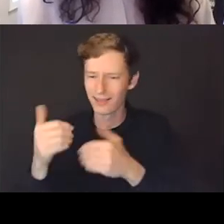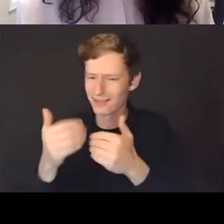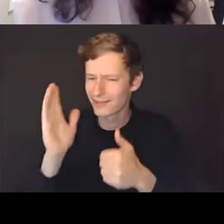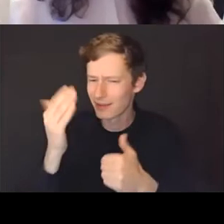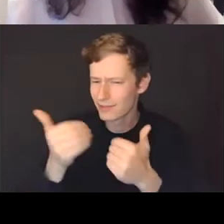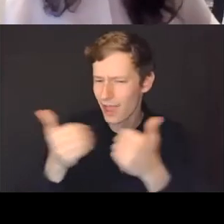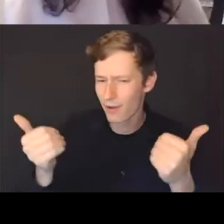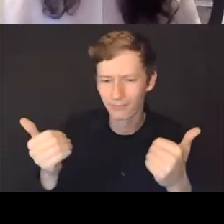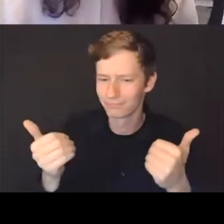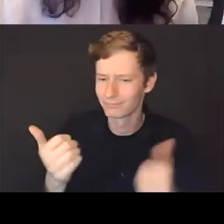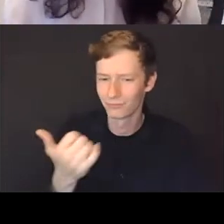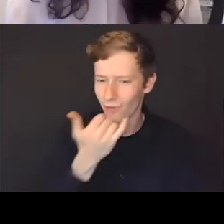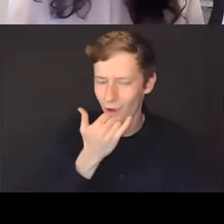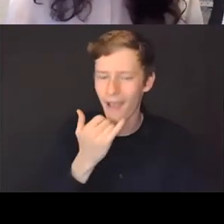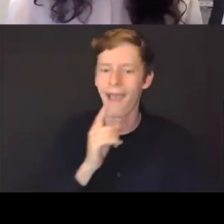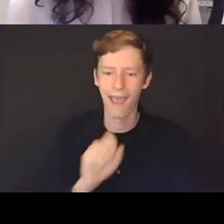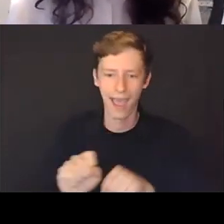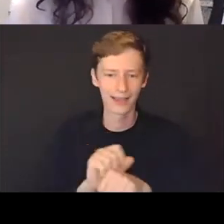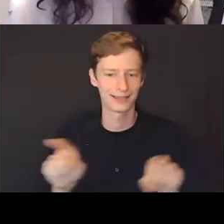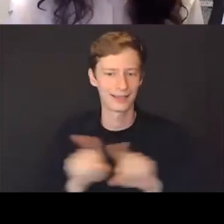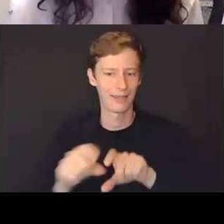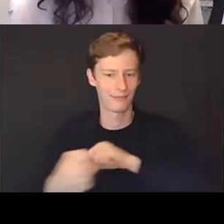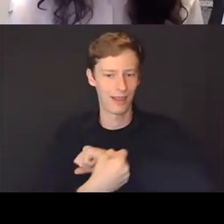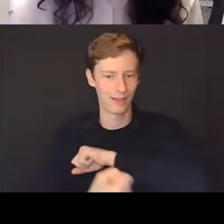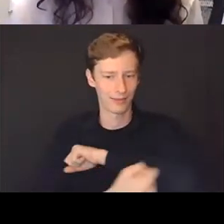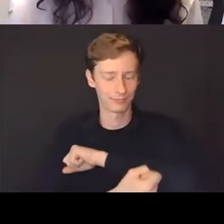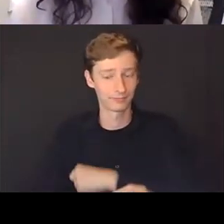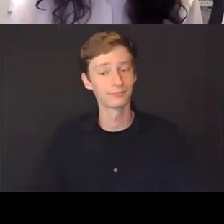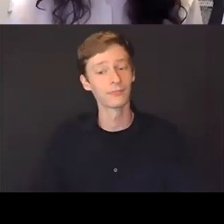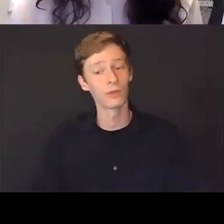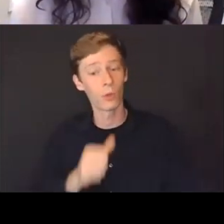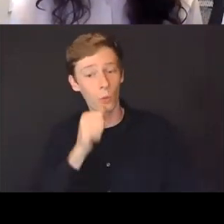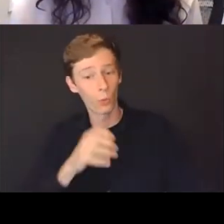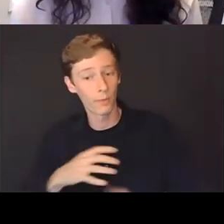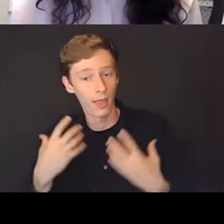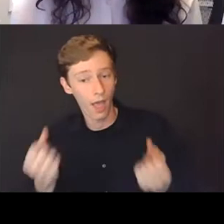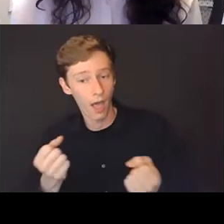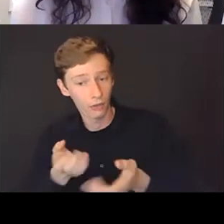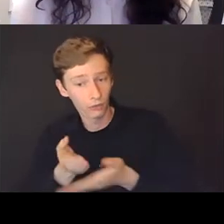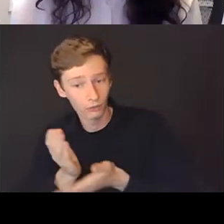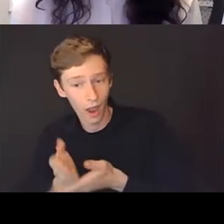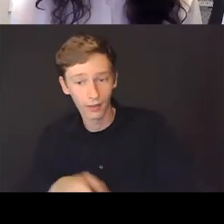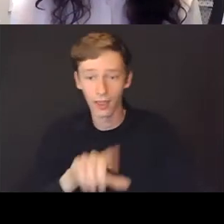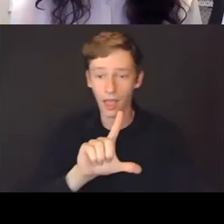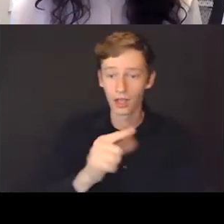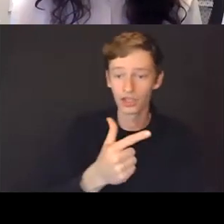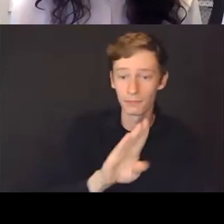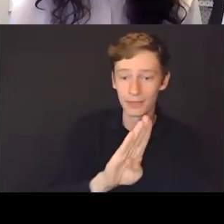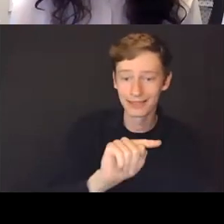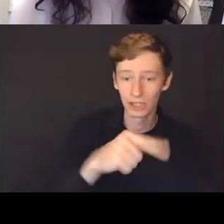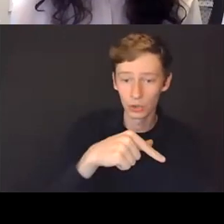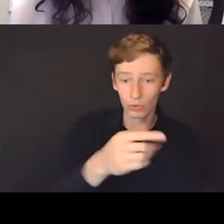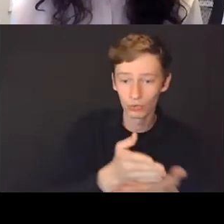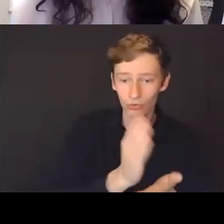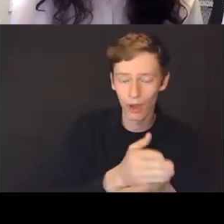foundation. Repro rights are LGBTQ rights. LGBTQ rights are repro rights. And so we can't talk about